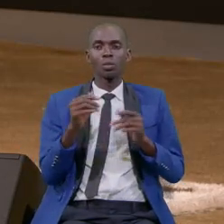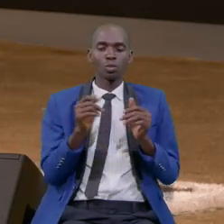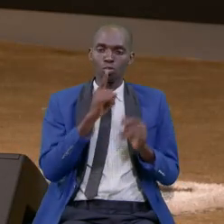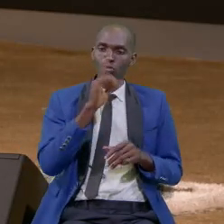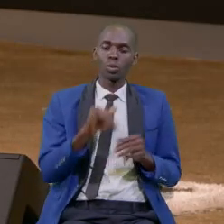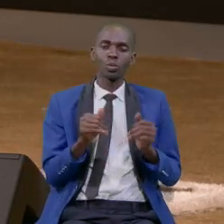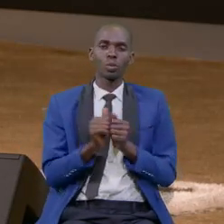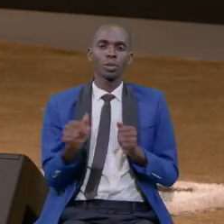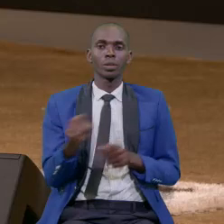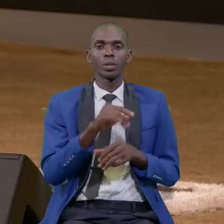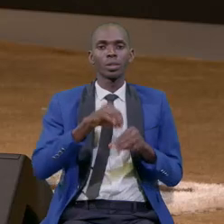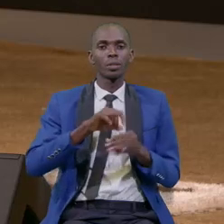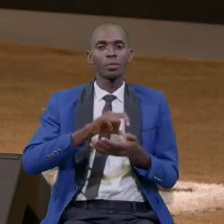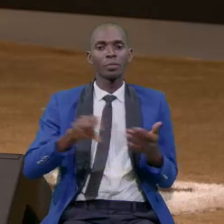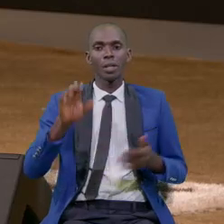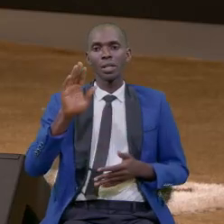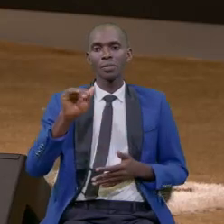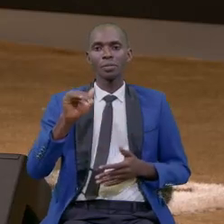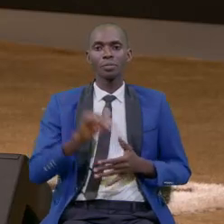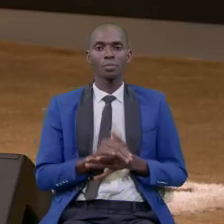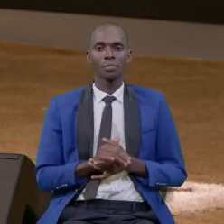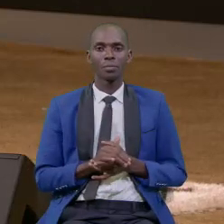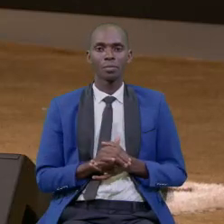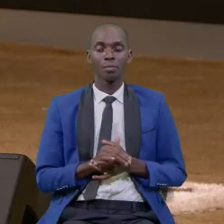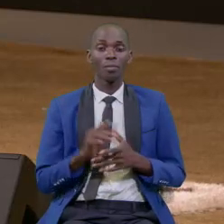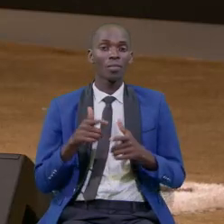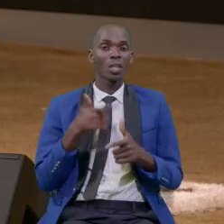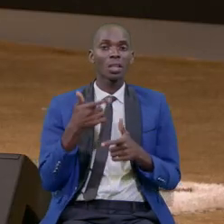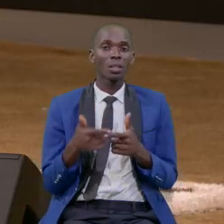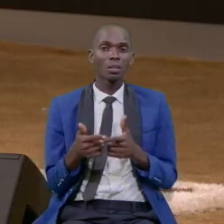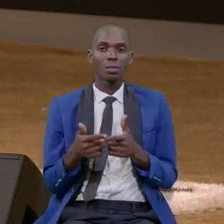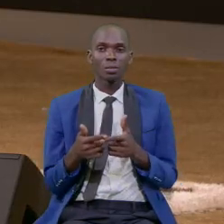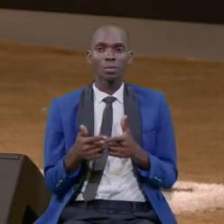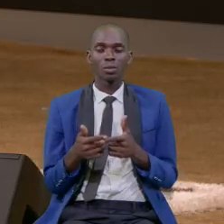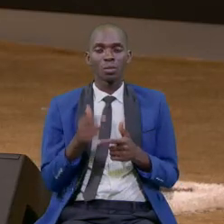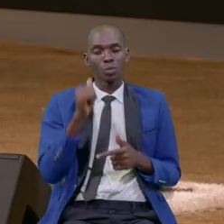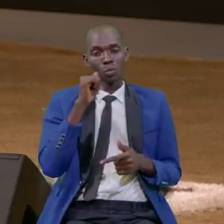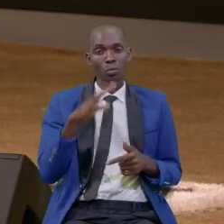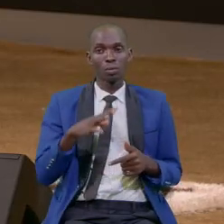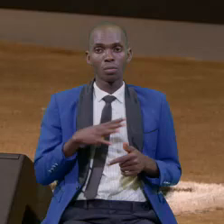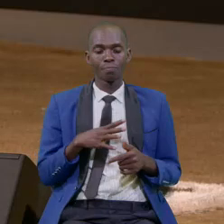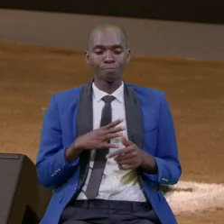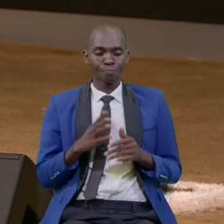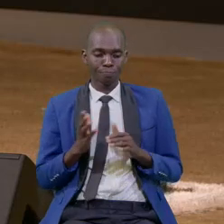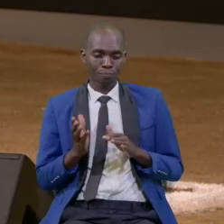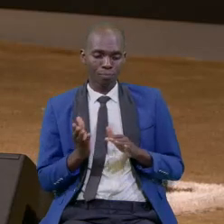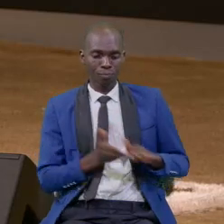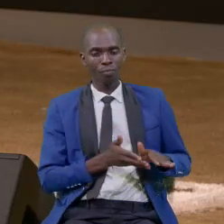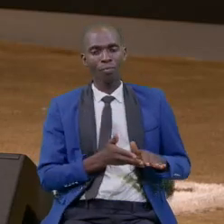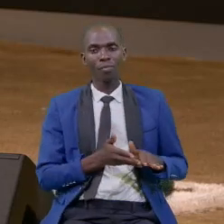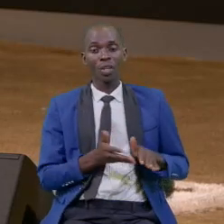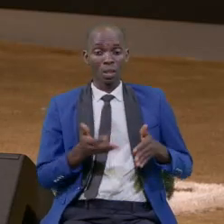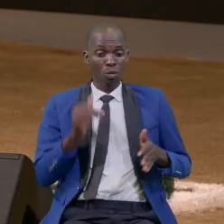Verse 15. In verse 15, then she let them